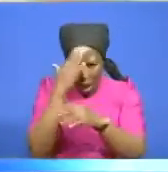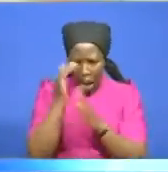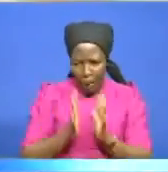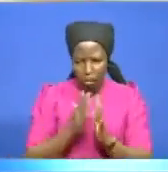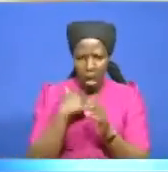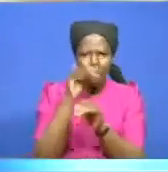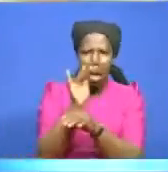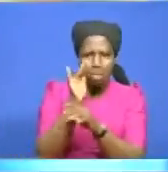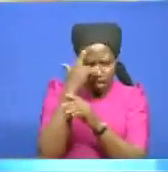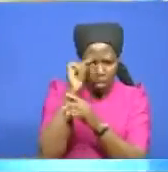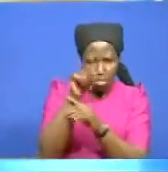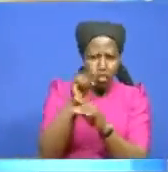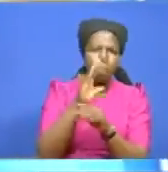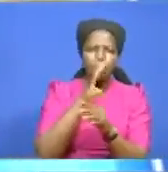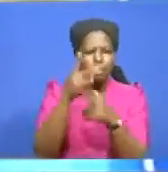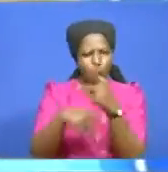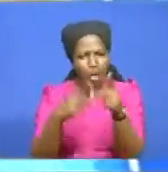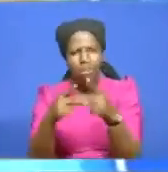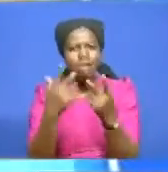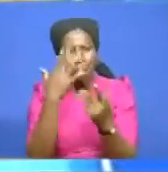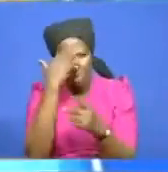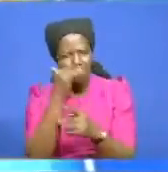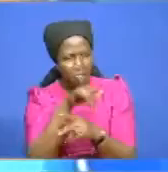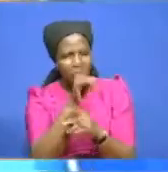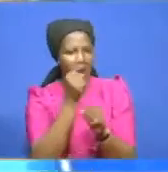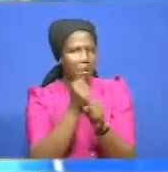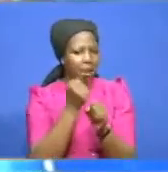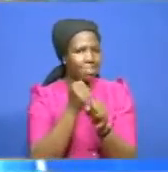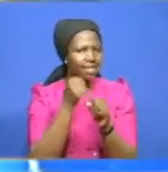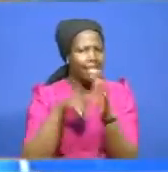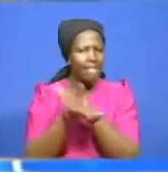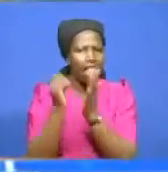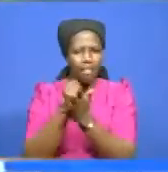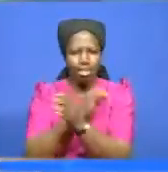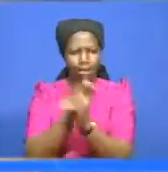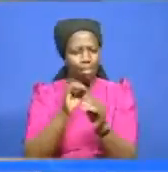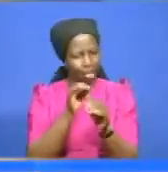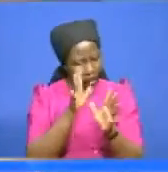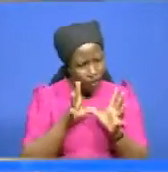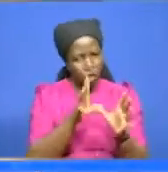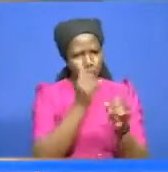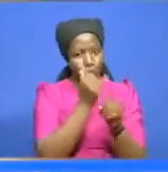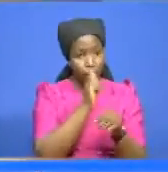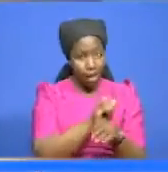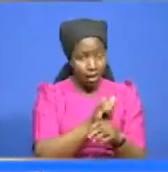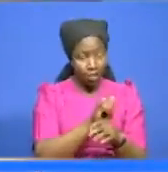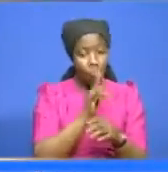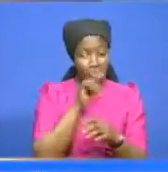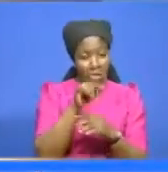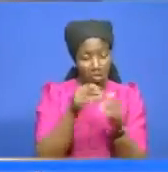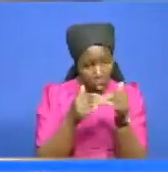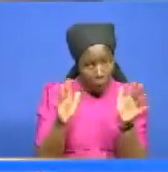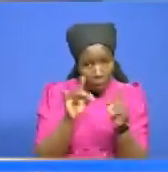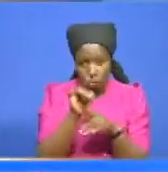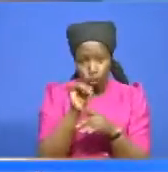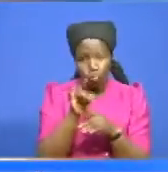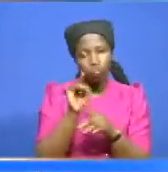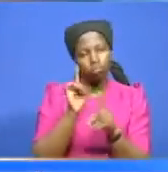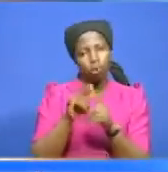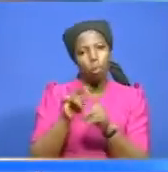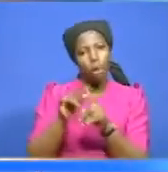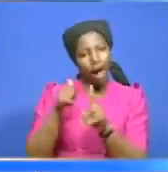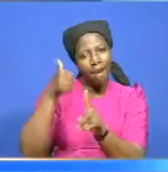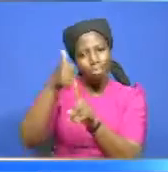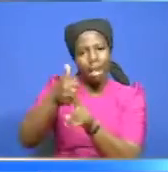working within the office environment, they're forced to do it that way. What that does, it opens you to attack. So